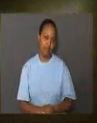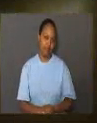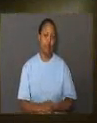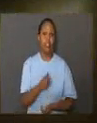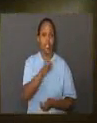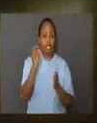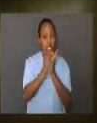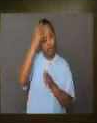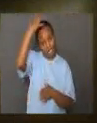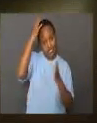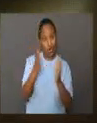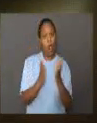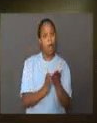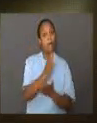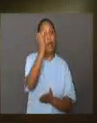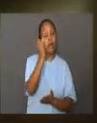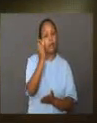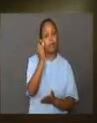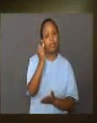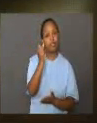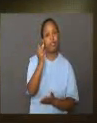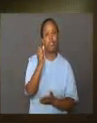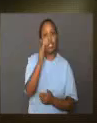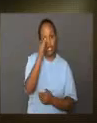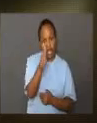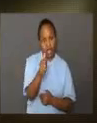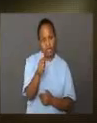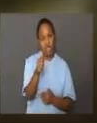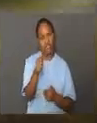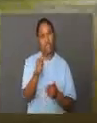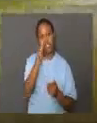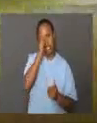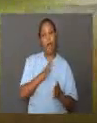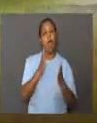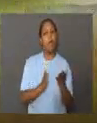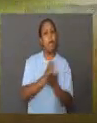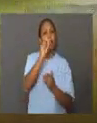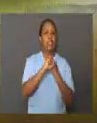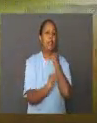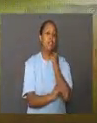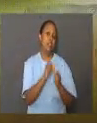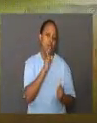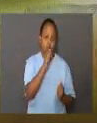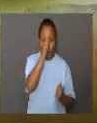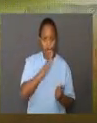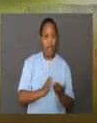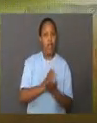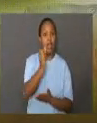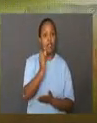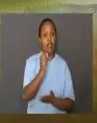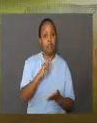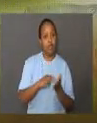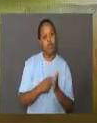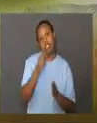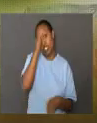Your constitutional rights are based upon your human rights. Human rights belong to you